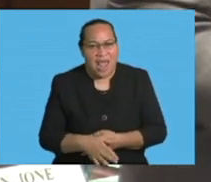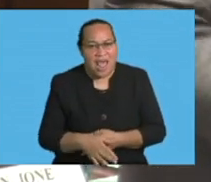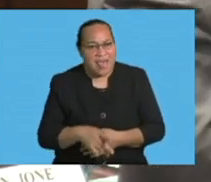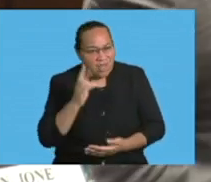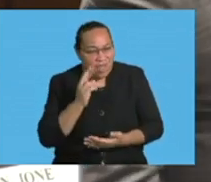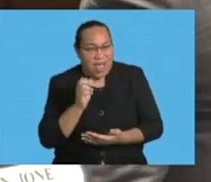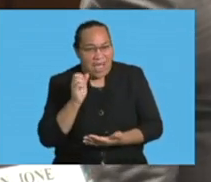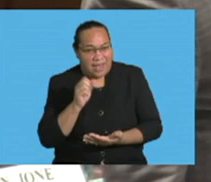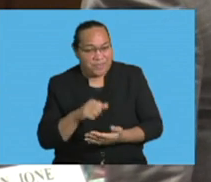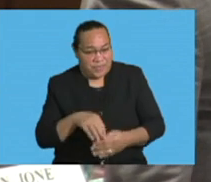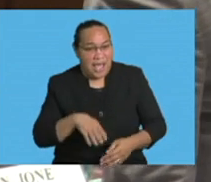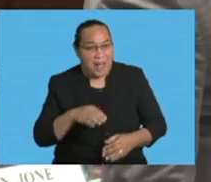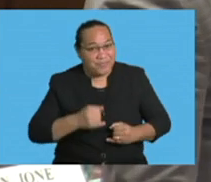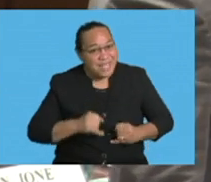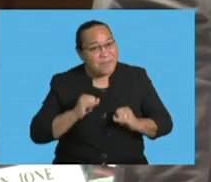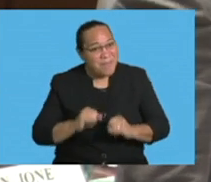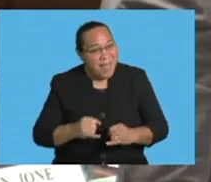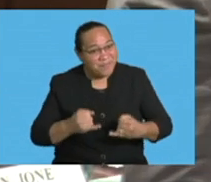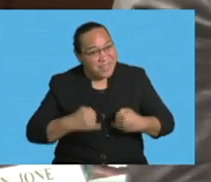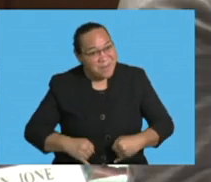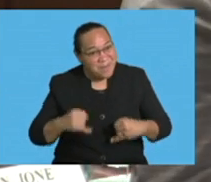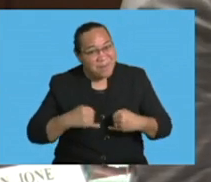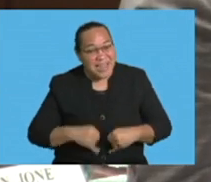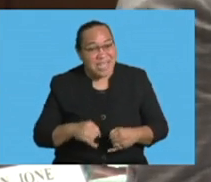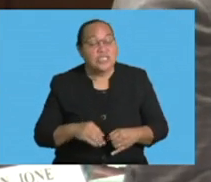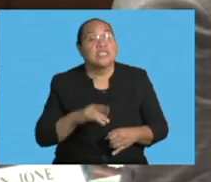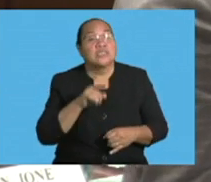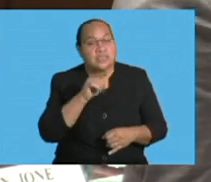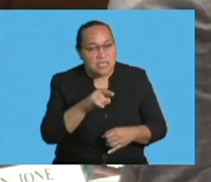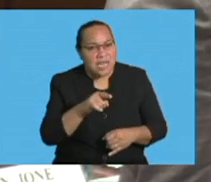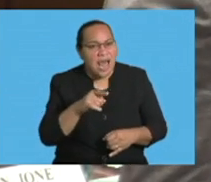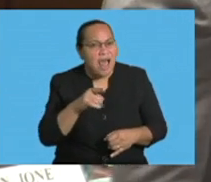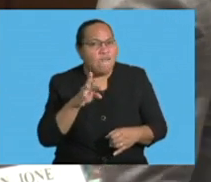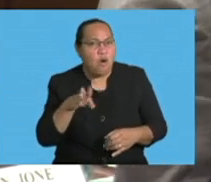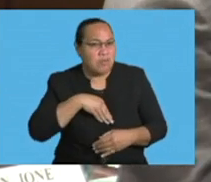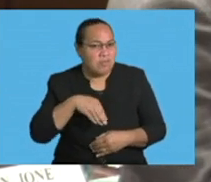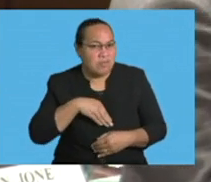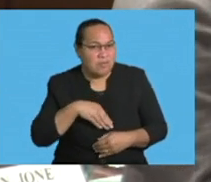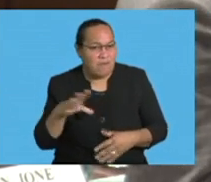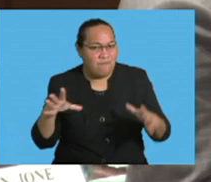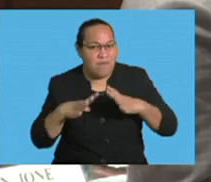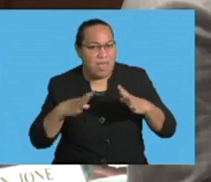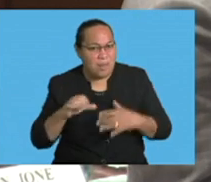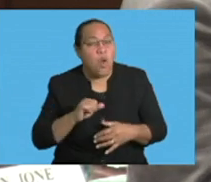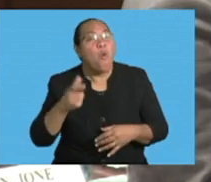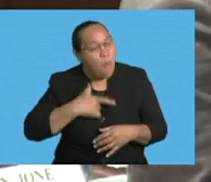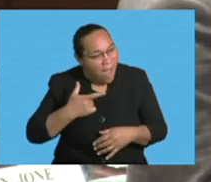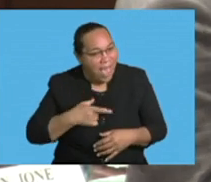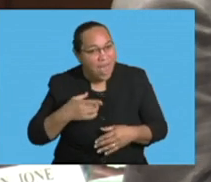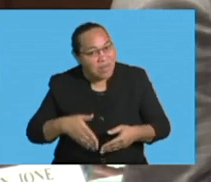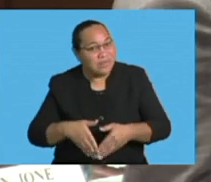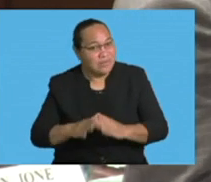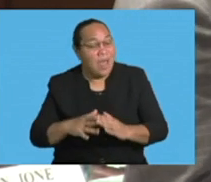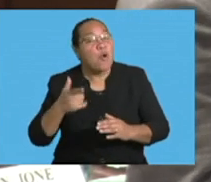implementation of the e-transport itself was precisely to meet the goals of SDG 1,